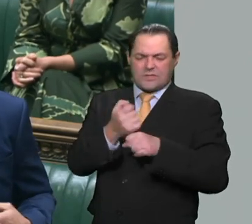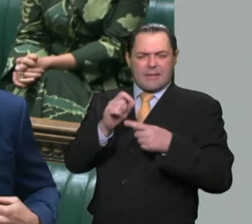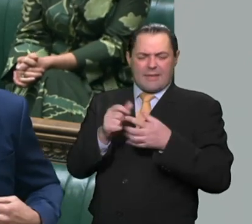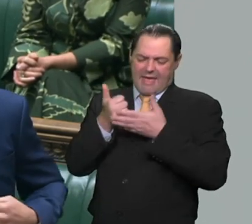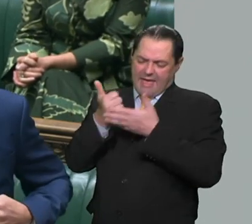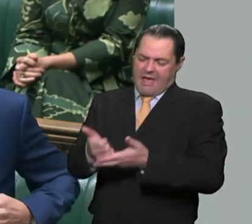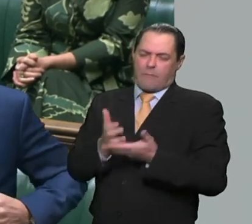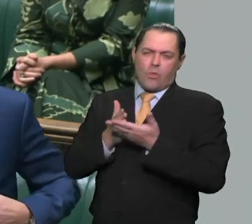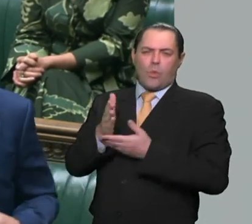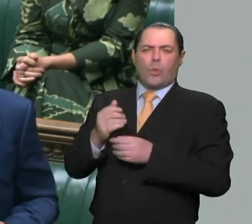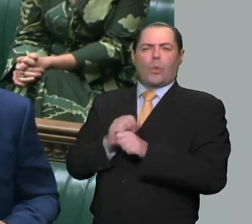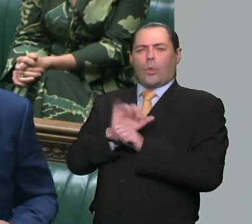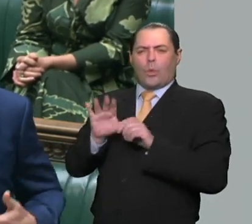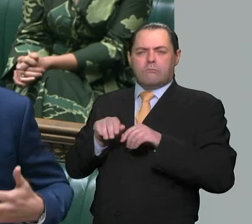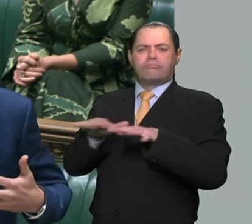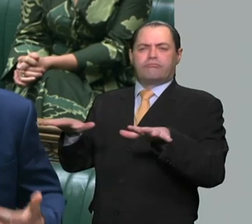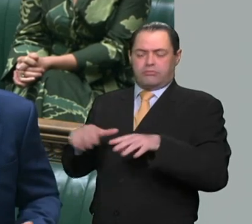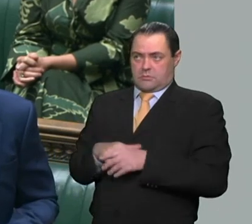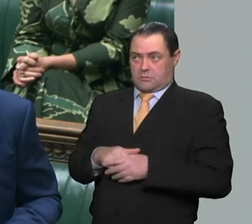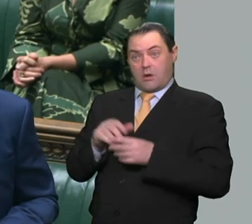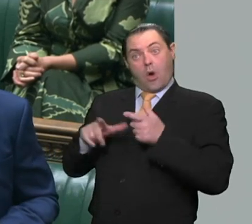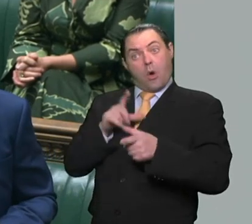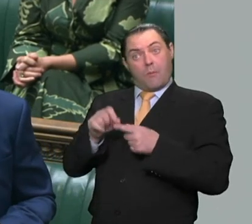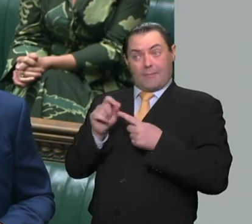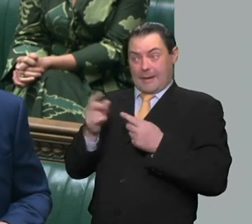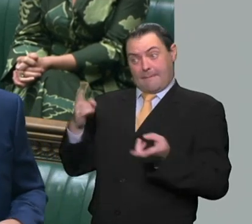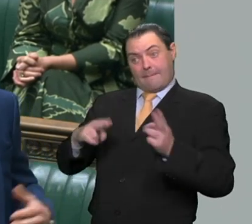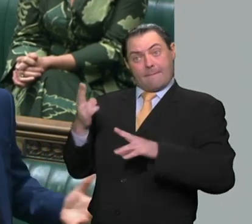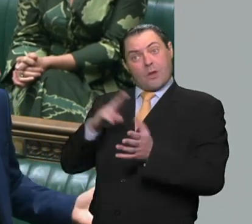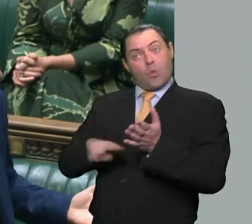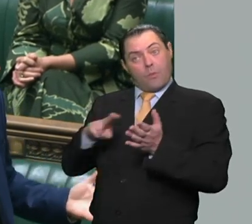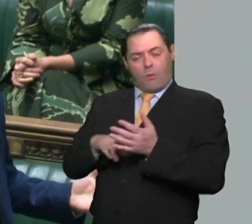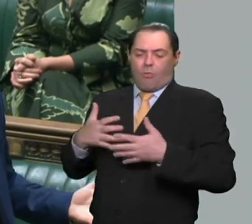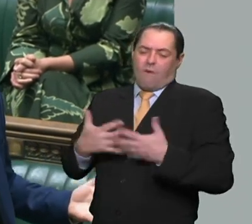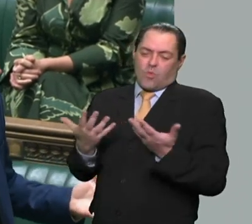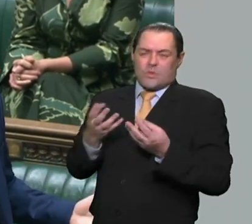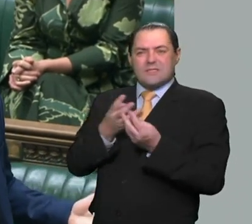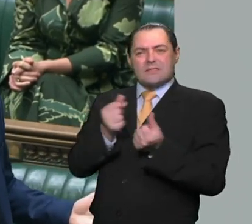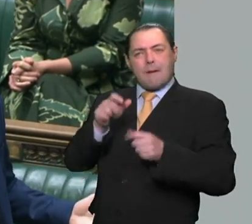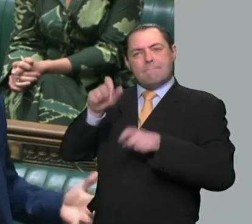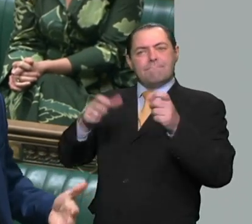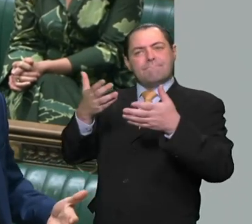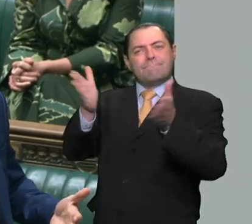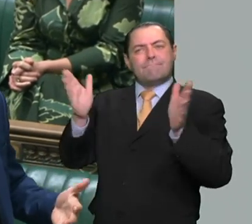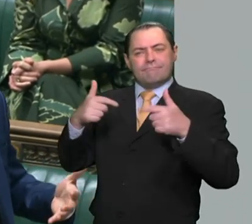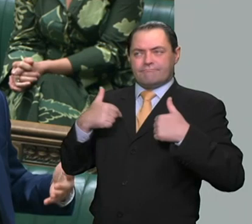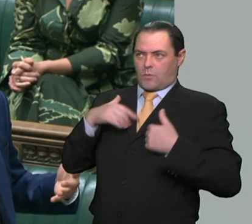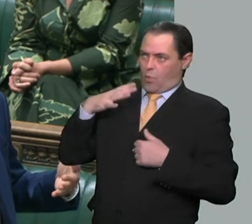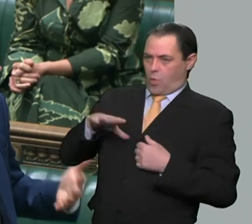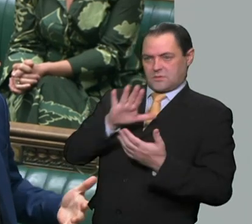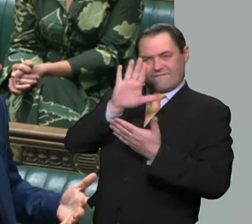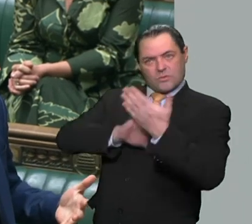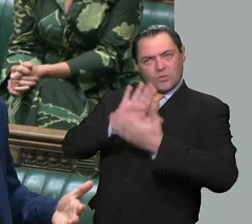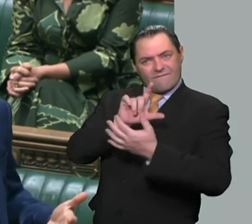pandemic? While appointment numbers have returned to pre-pandemic levels, of course, patients, the public, rightly expect to see their